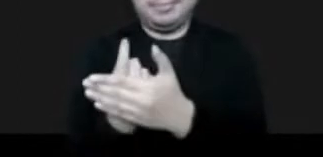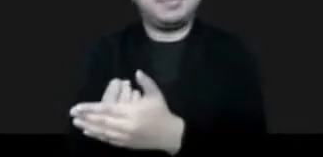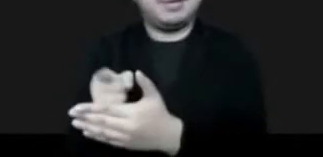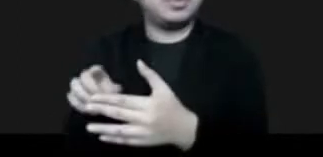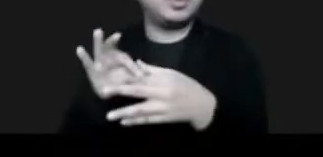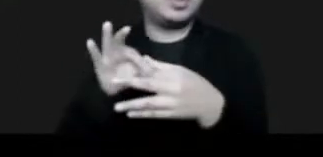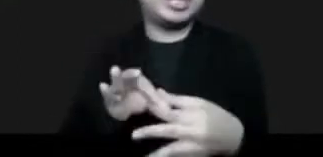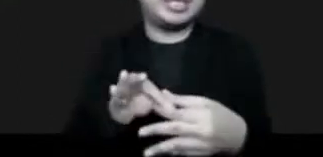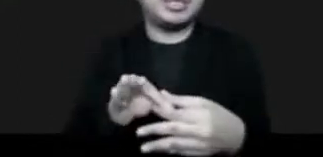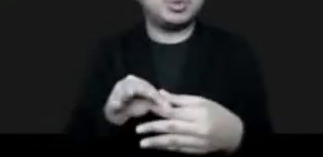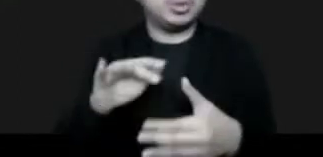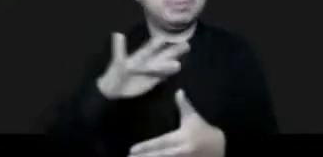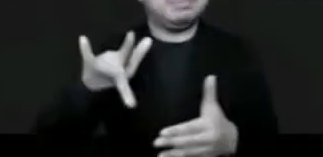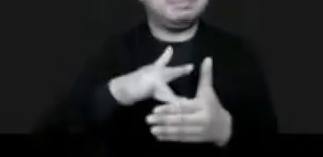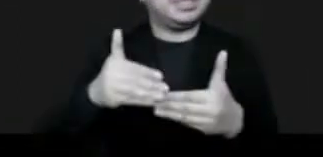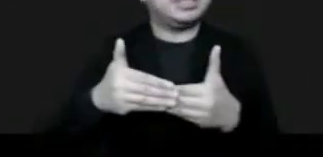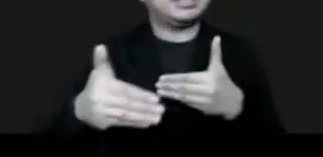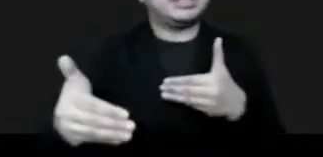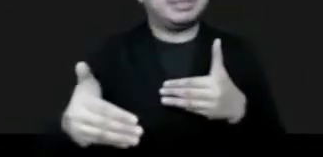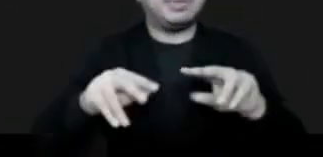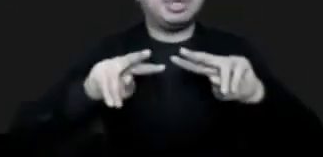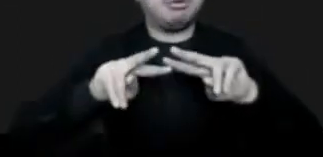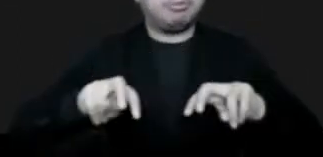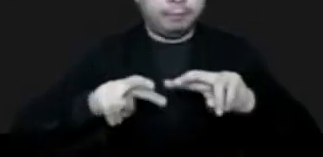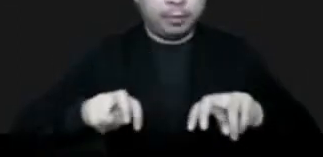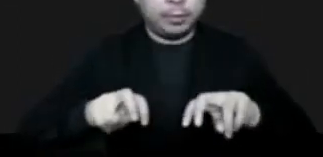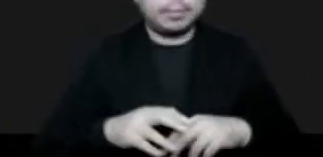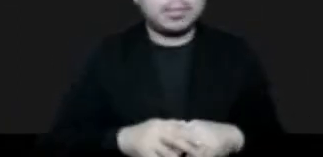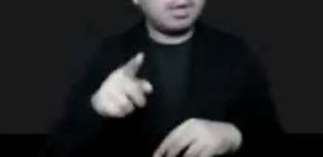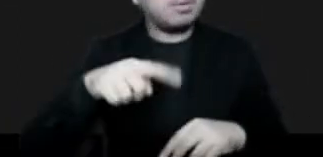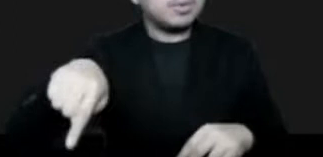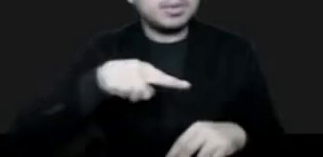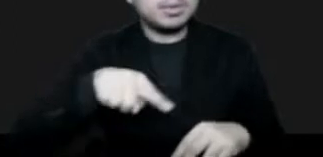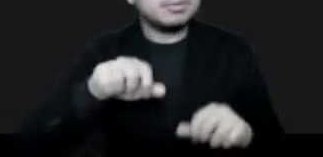You can also contribute into